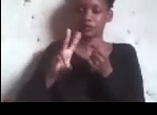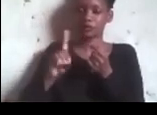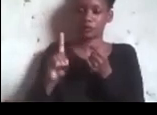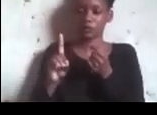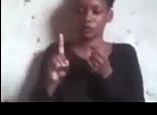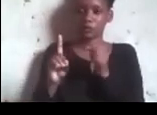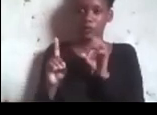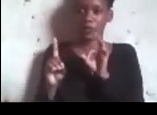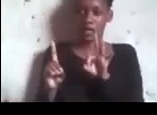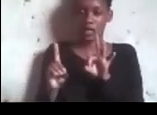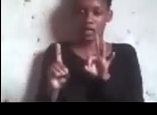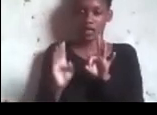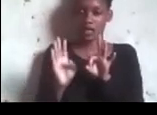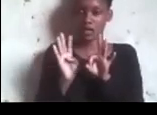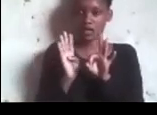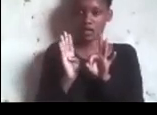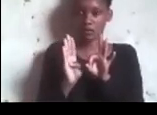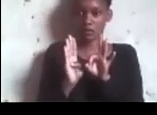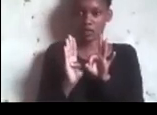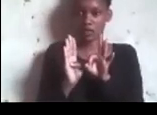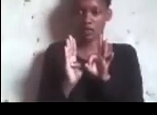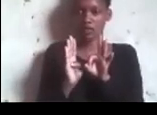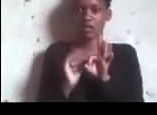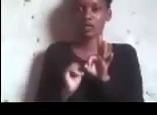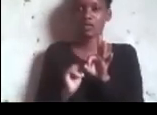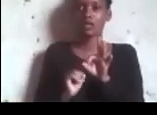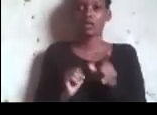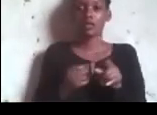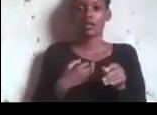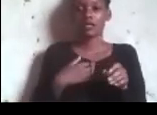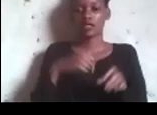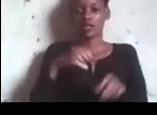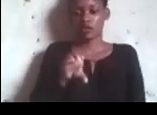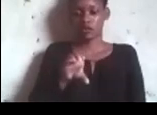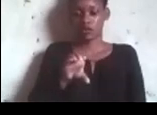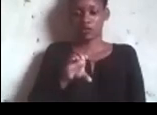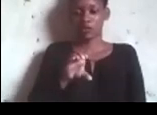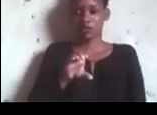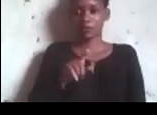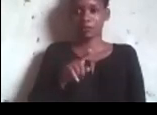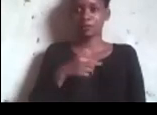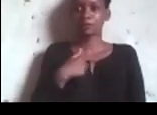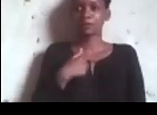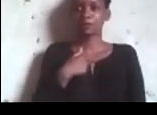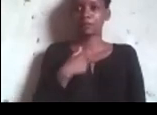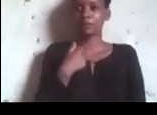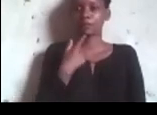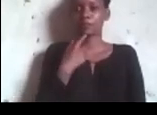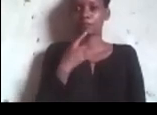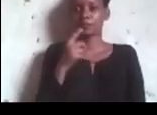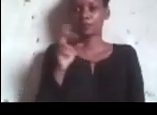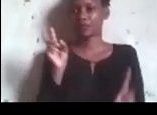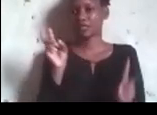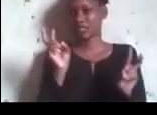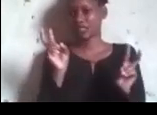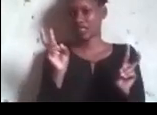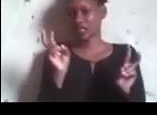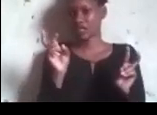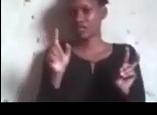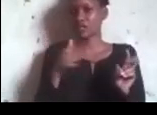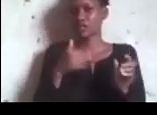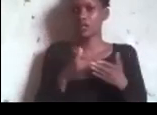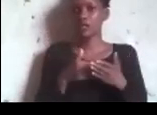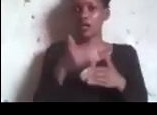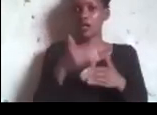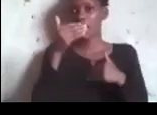21(3)B from the section. So this section is the one that talks about after mediation, that if any part is